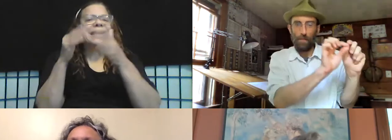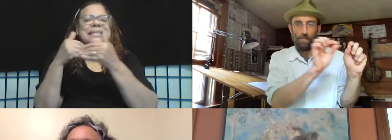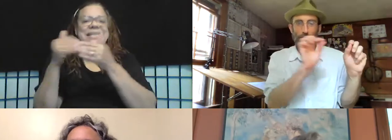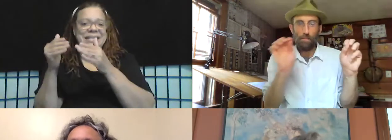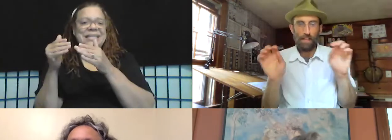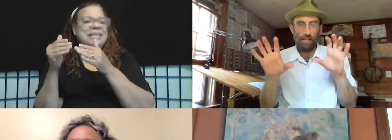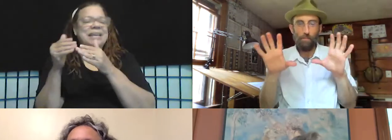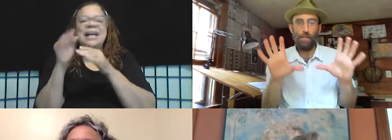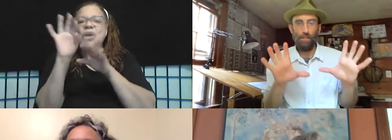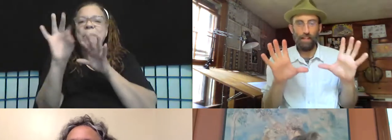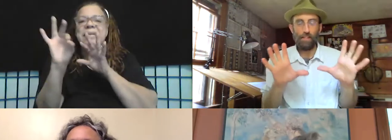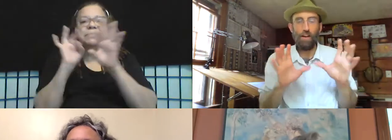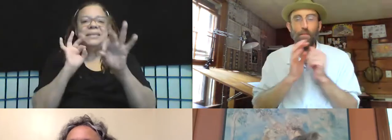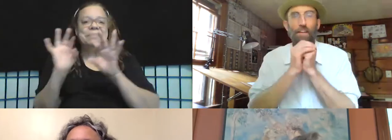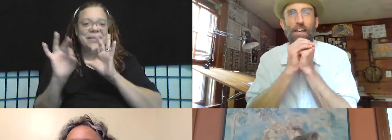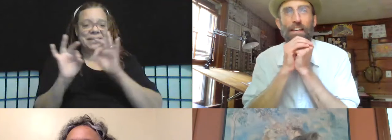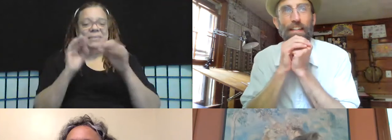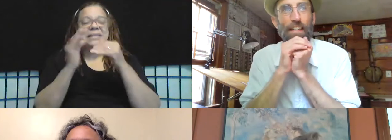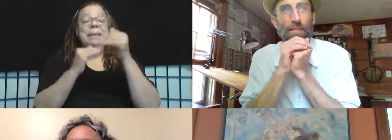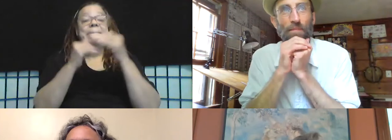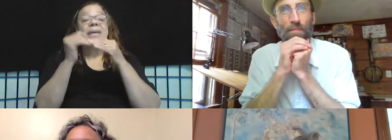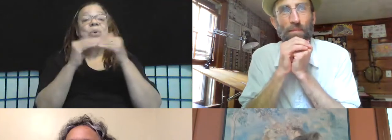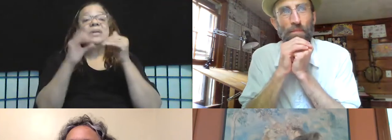take piece by piece and build as a comic.